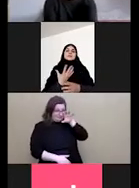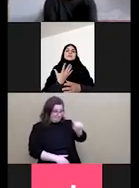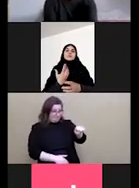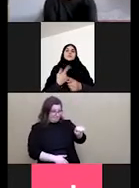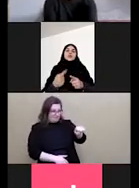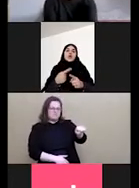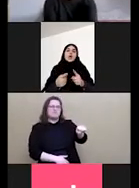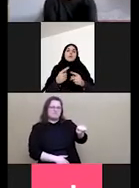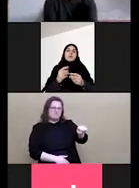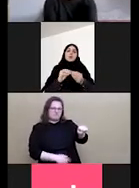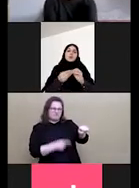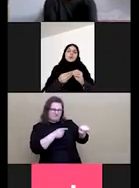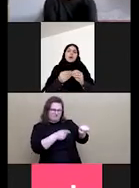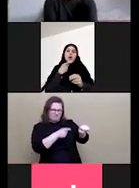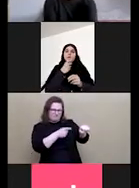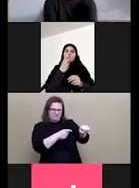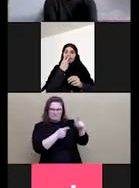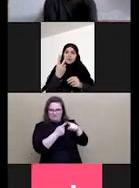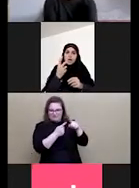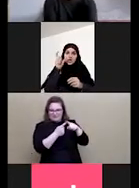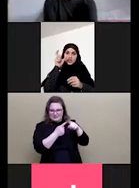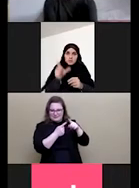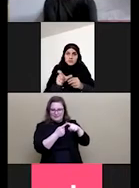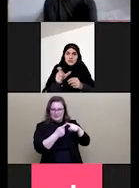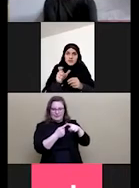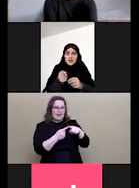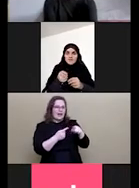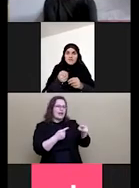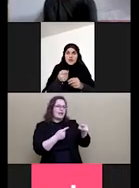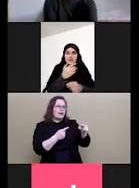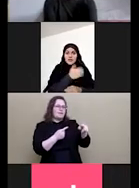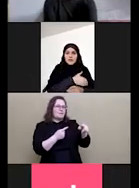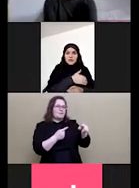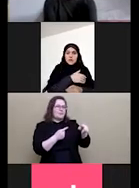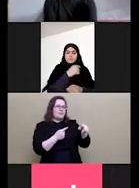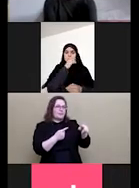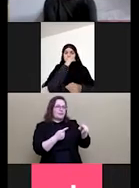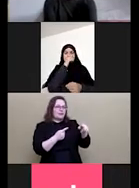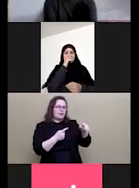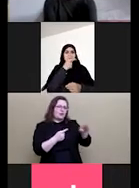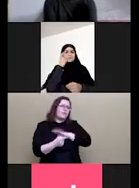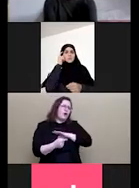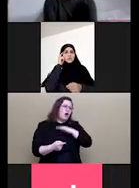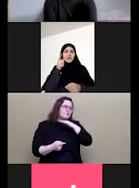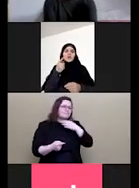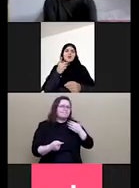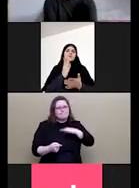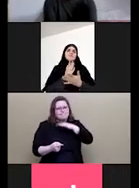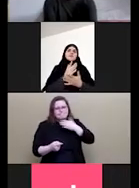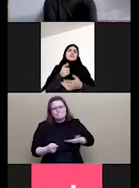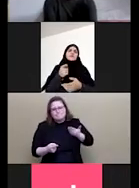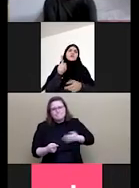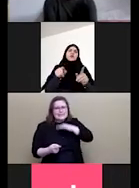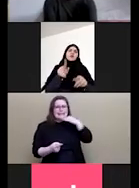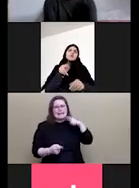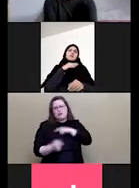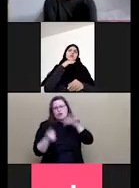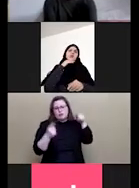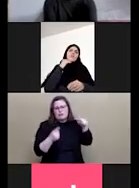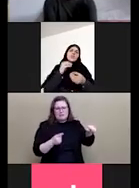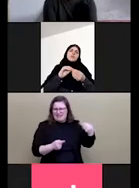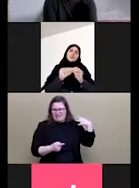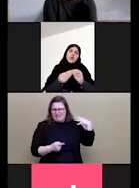think either, oh, they don't, they have enough trouble in their life, they certainly don't want to be bothered